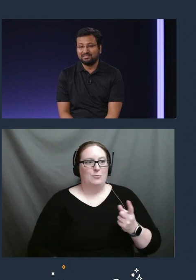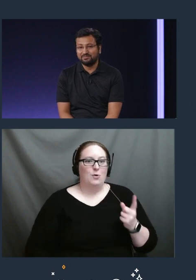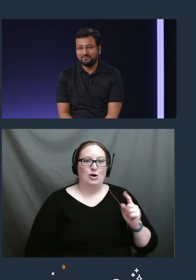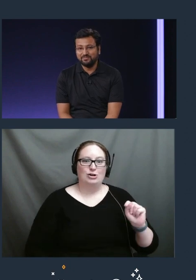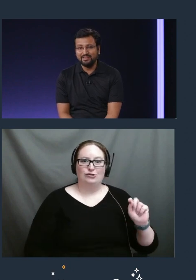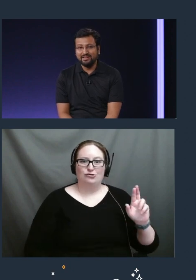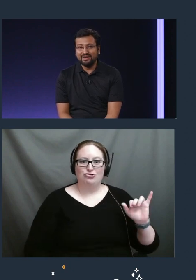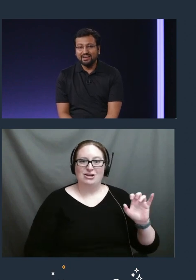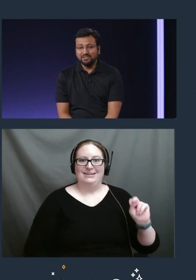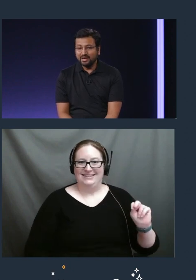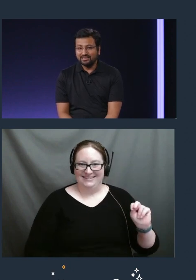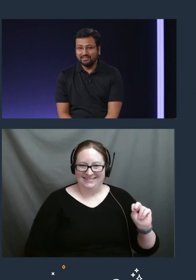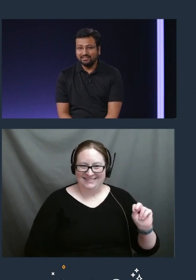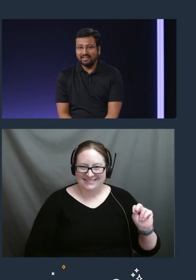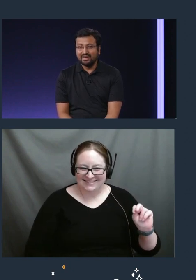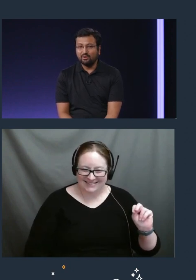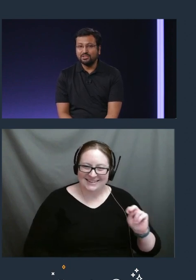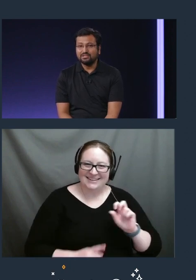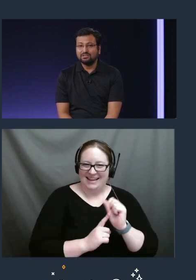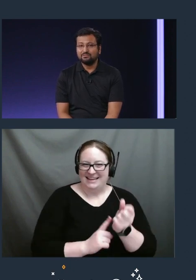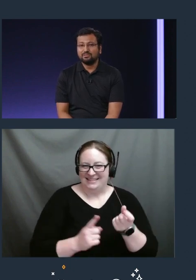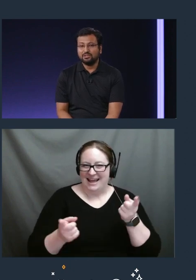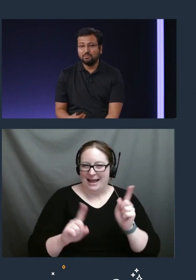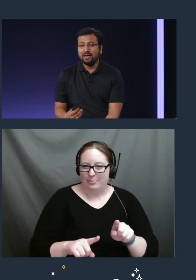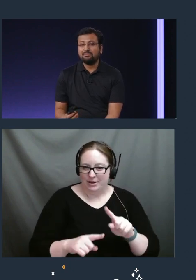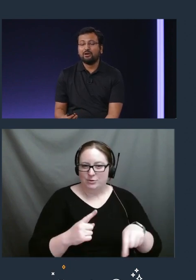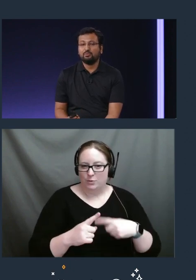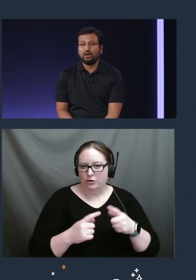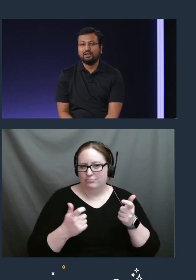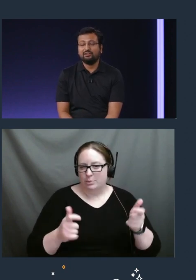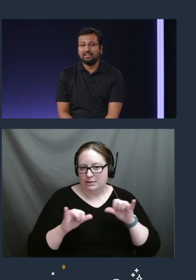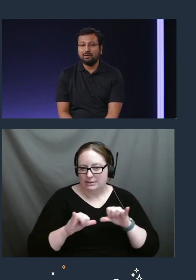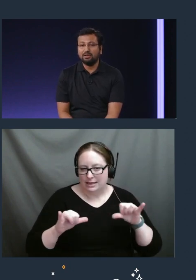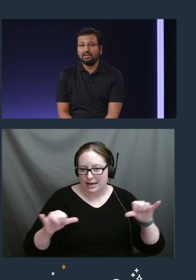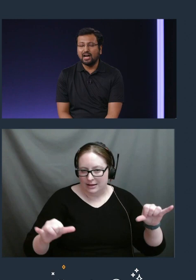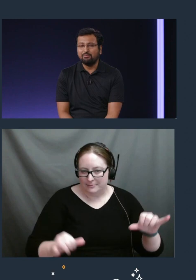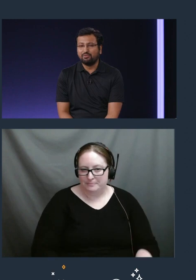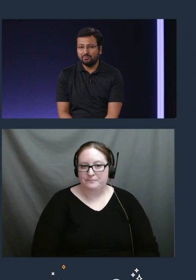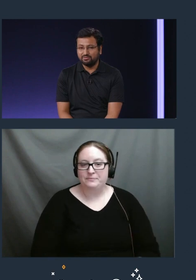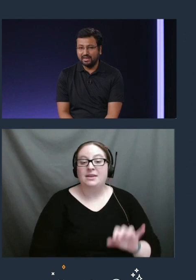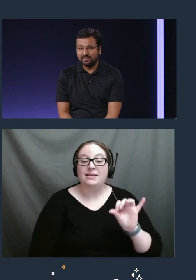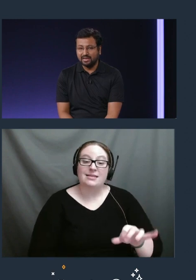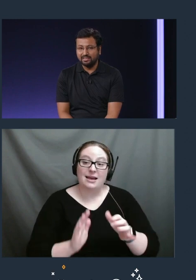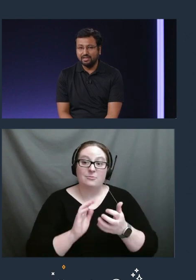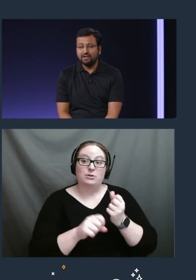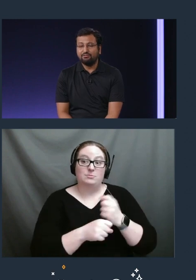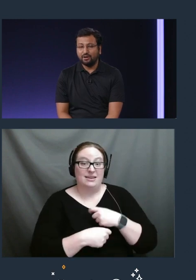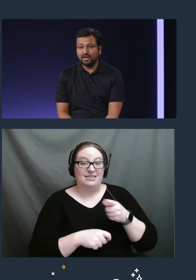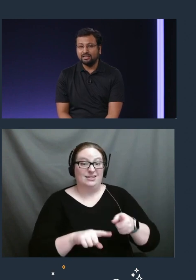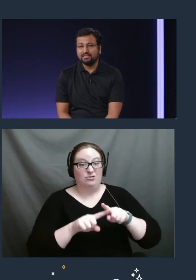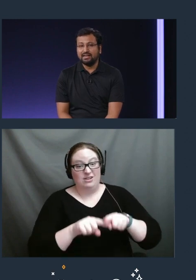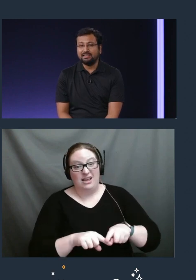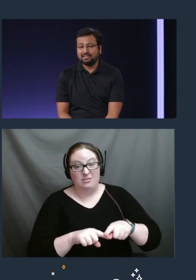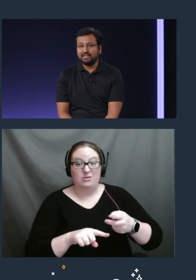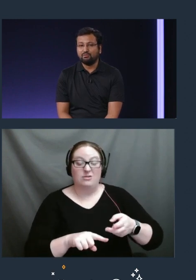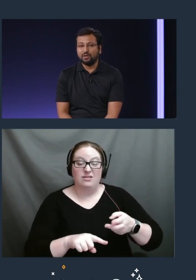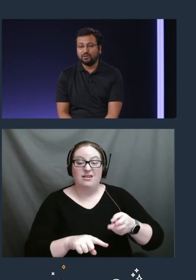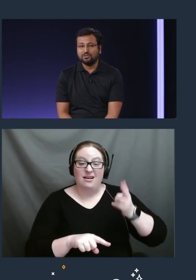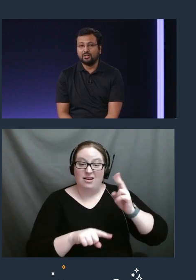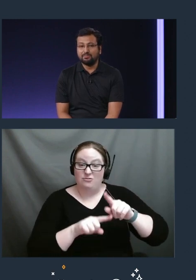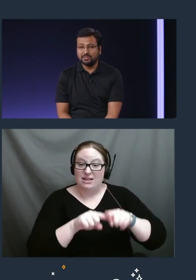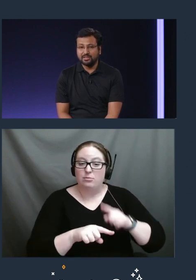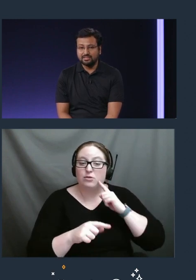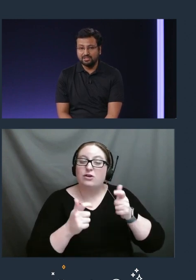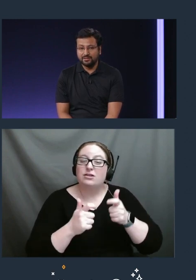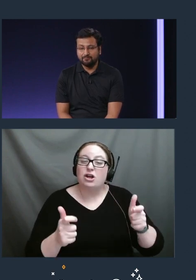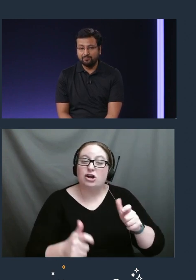scale. Together, they allow us to make Mount Point a reliable and high-performance file client for large-scale data lake workloads